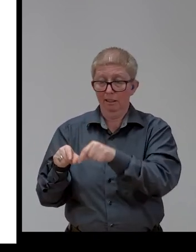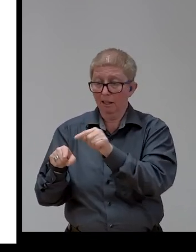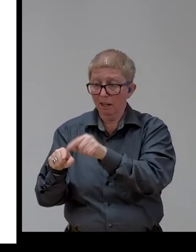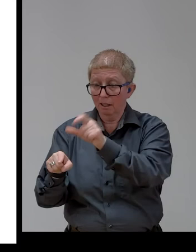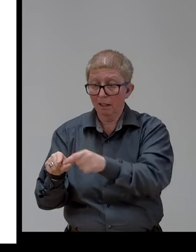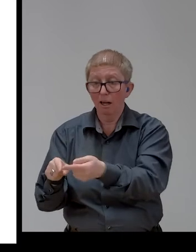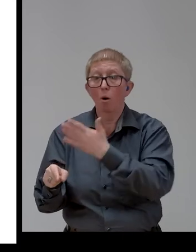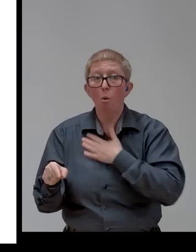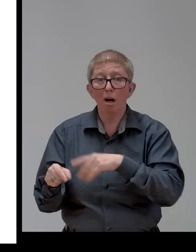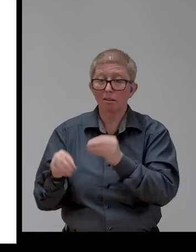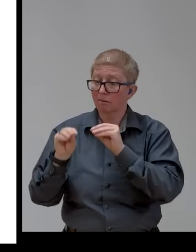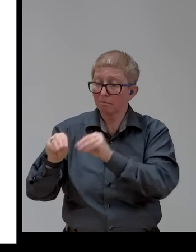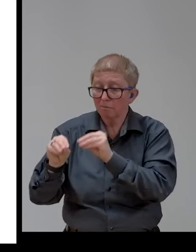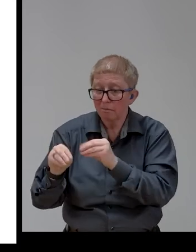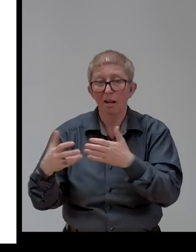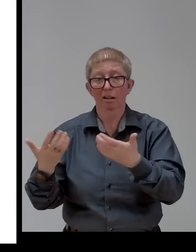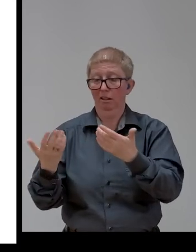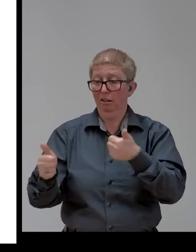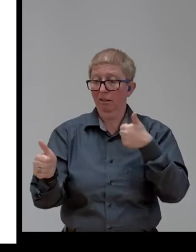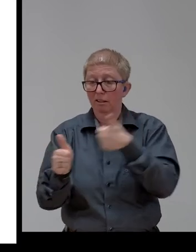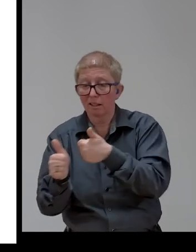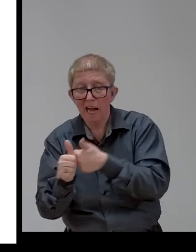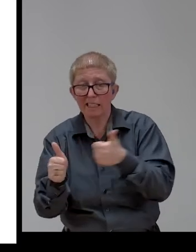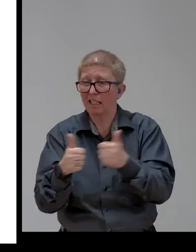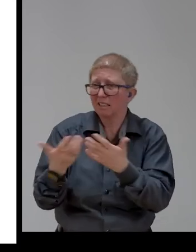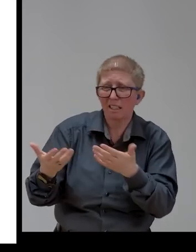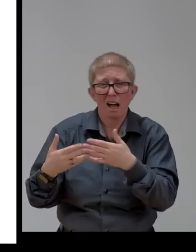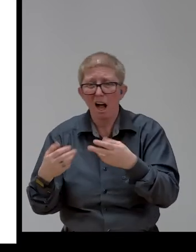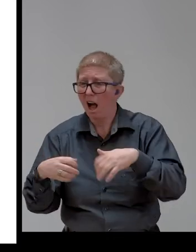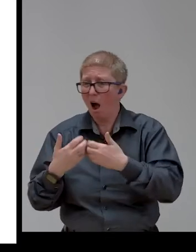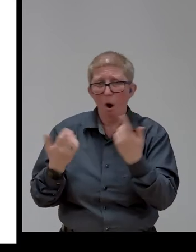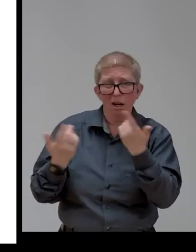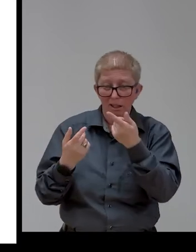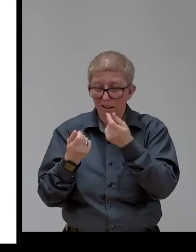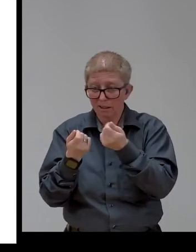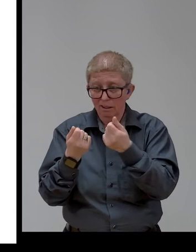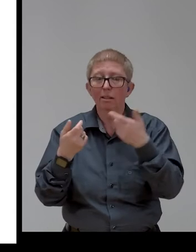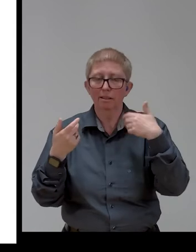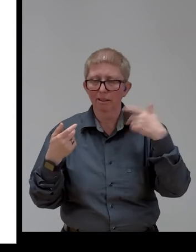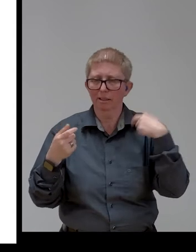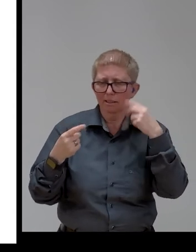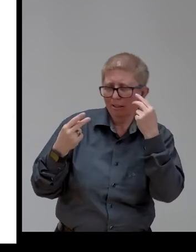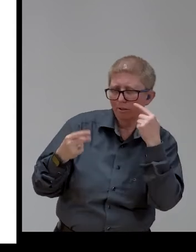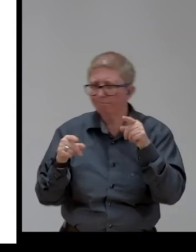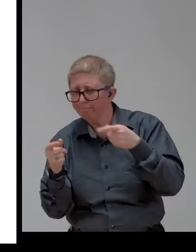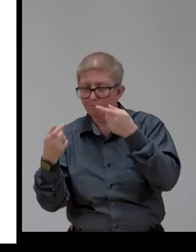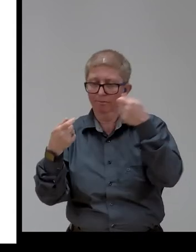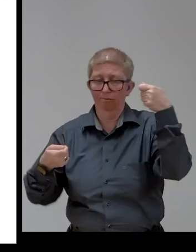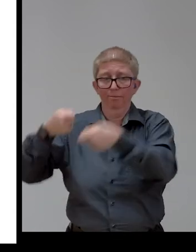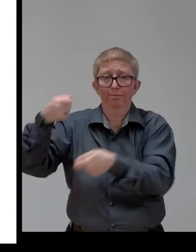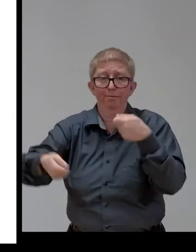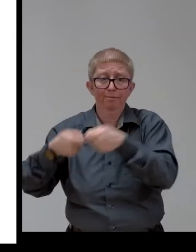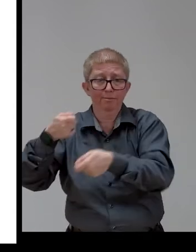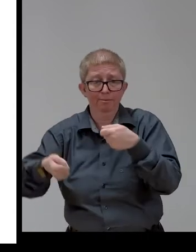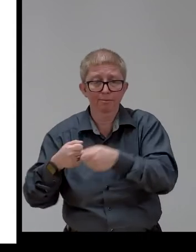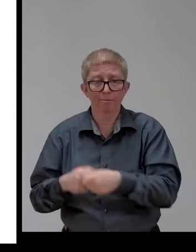personal assistance. And based on last year's learnings, we have recently launched a digital grant